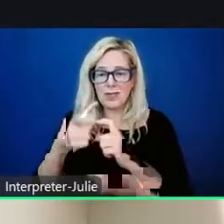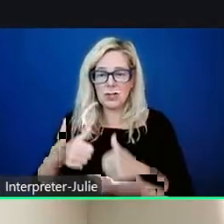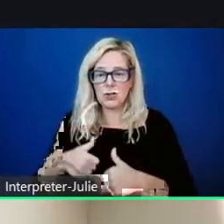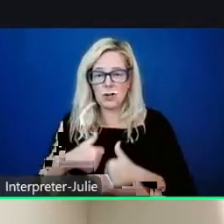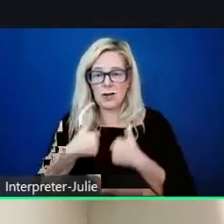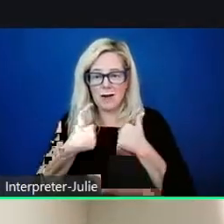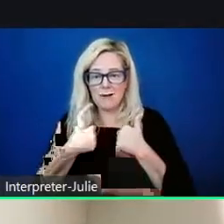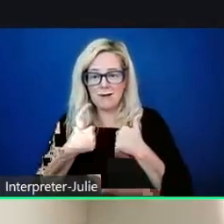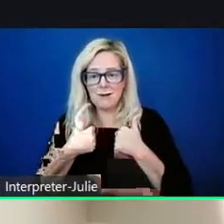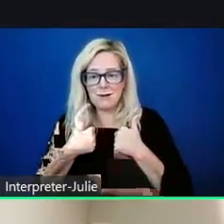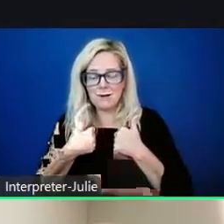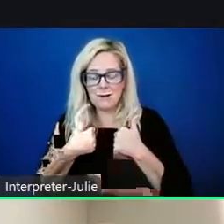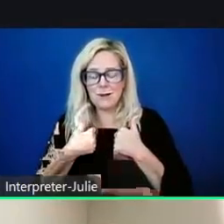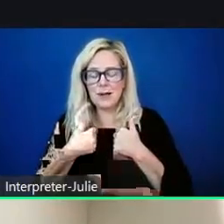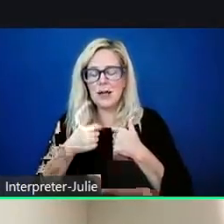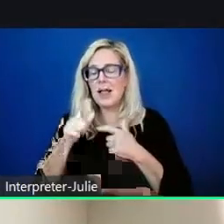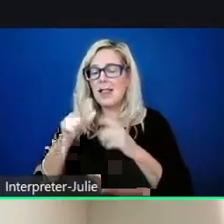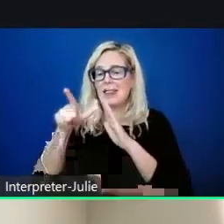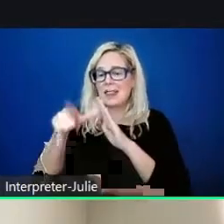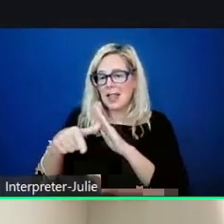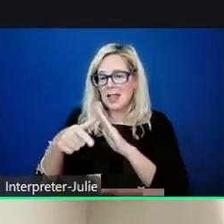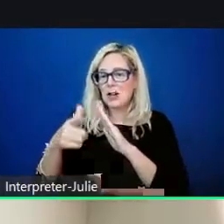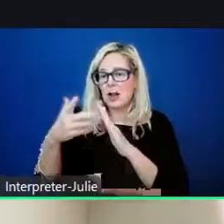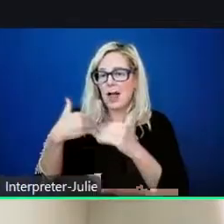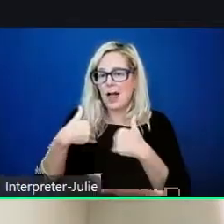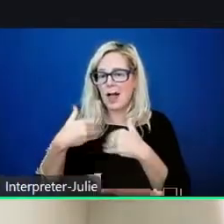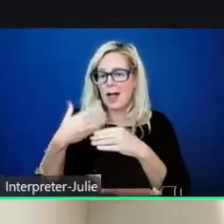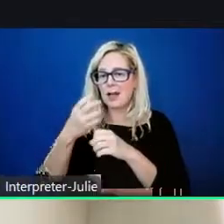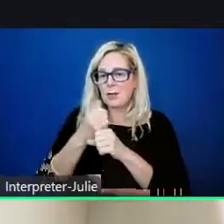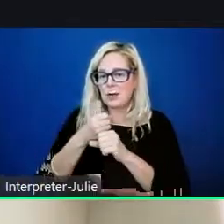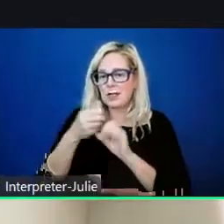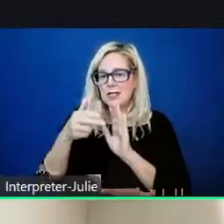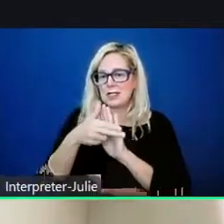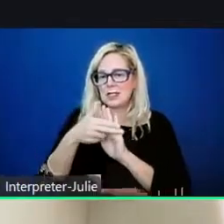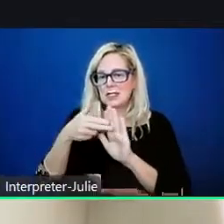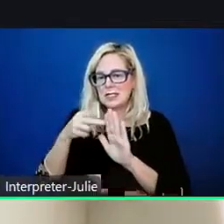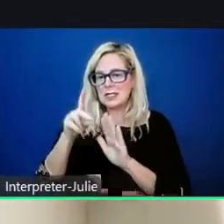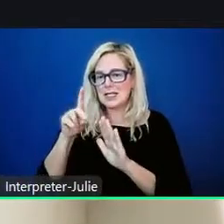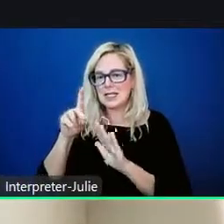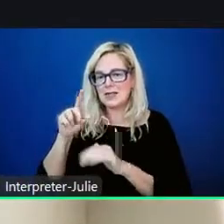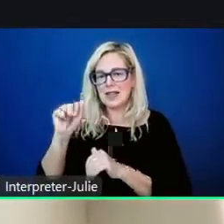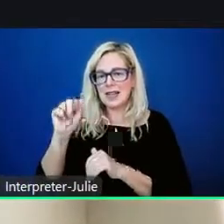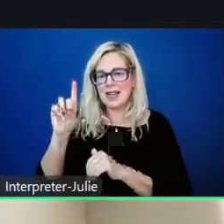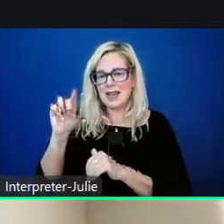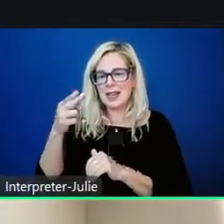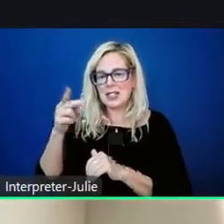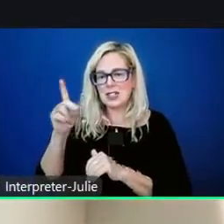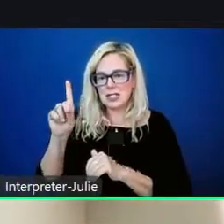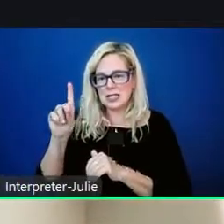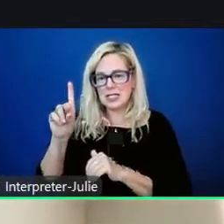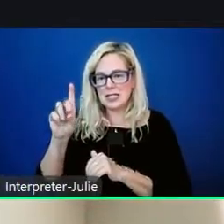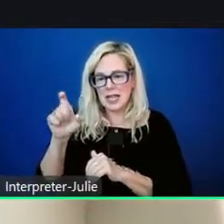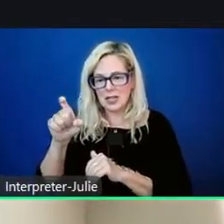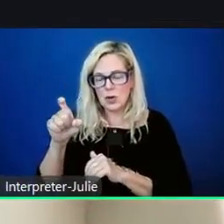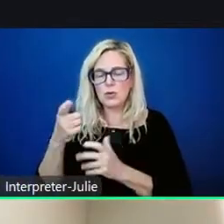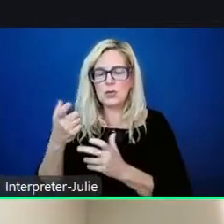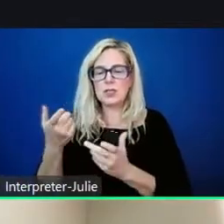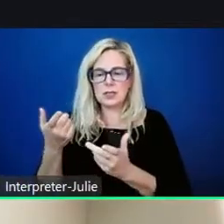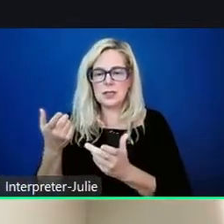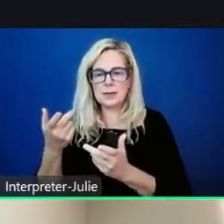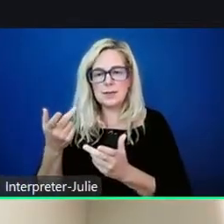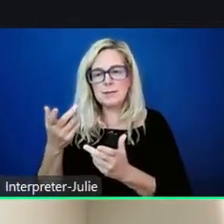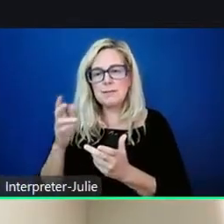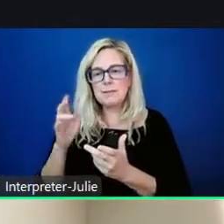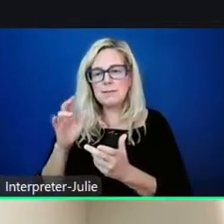with a later ADHD diagnosis, and the labs that we were really enjoying and just